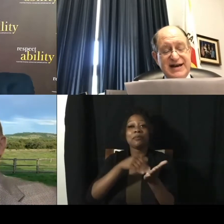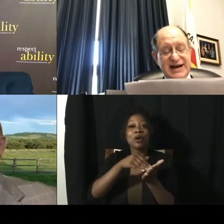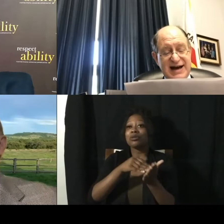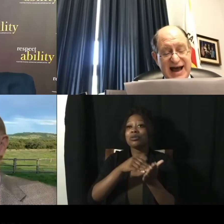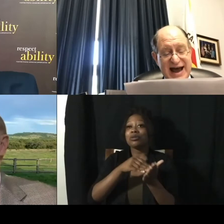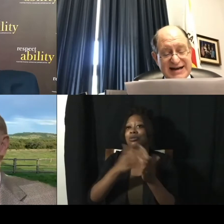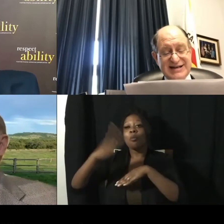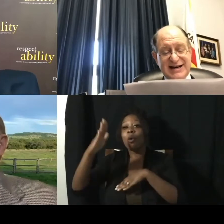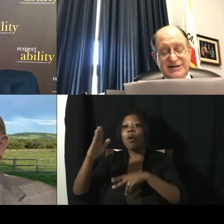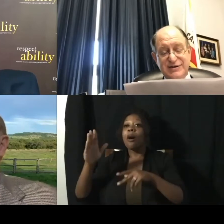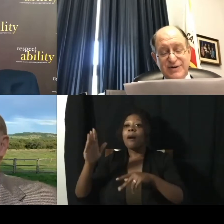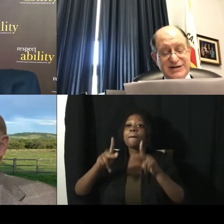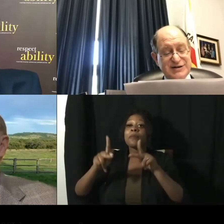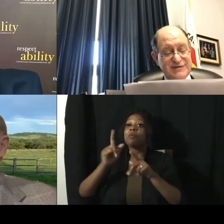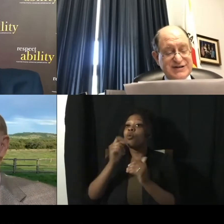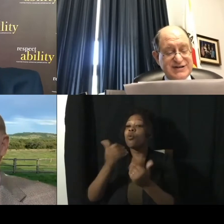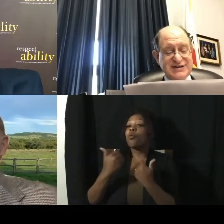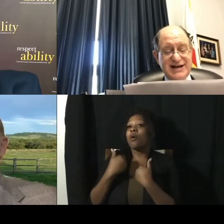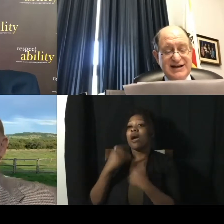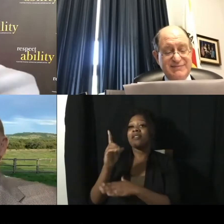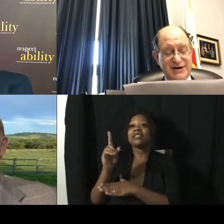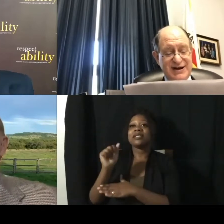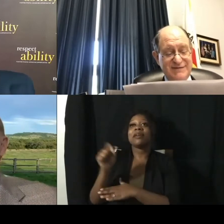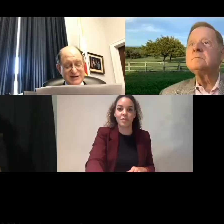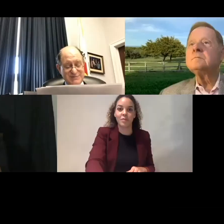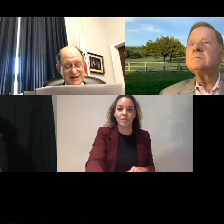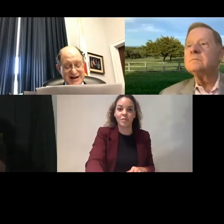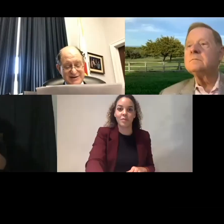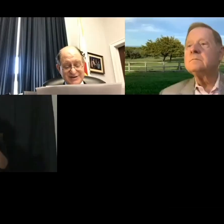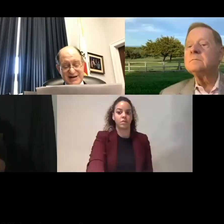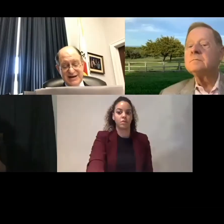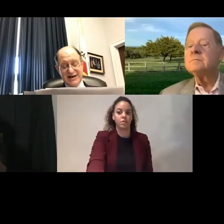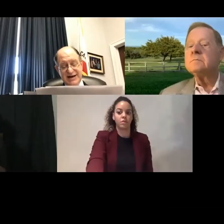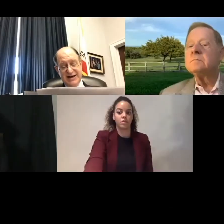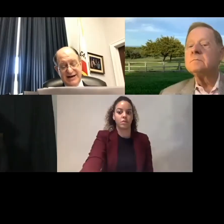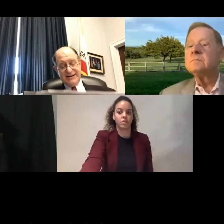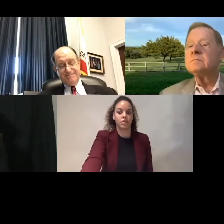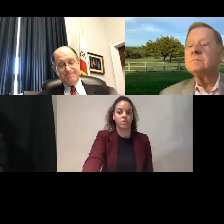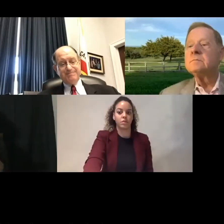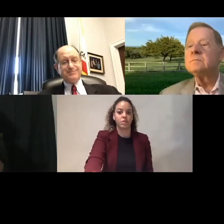need access to credit services and community investment dollars.